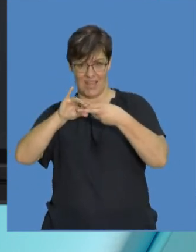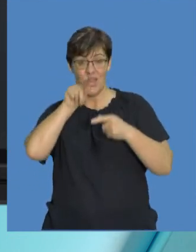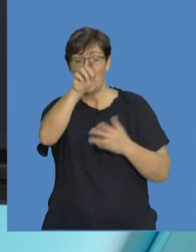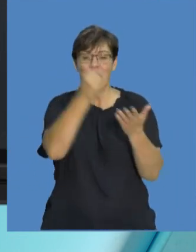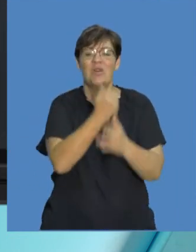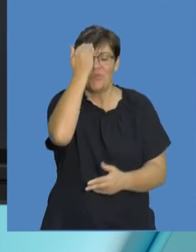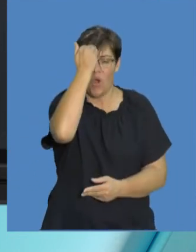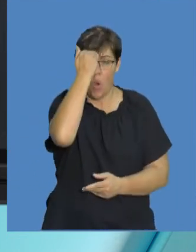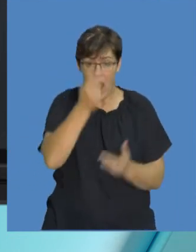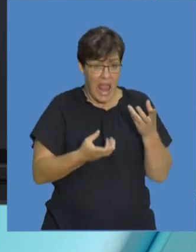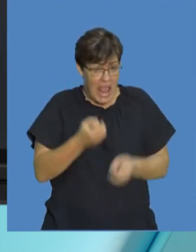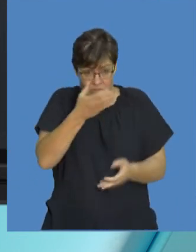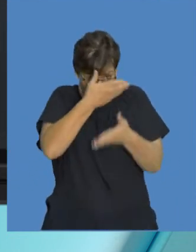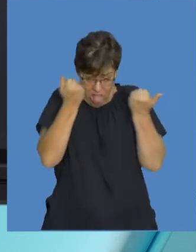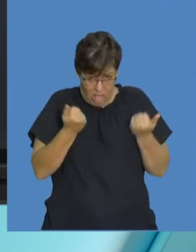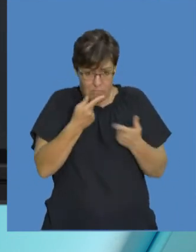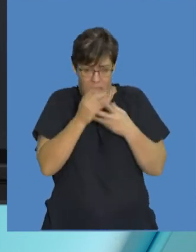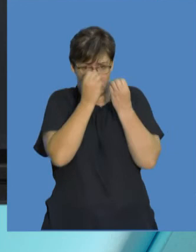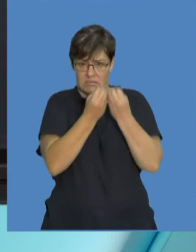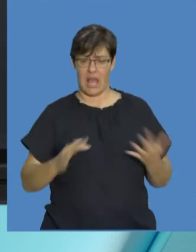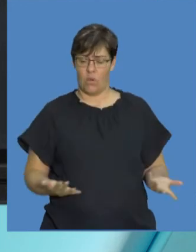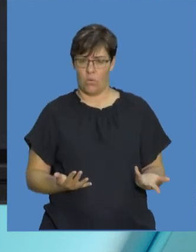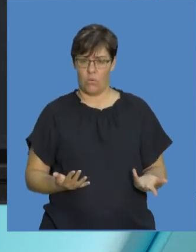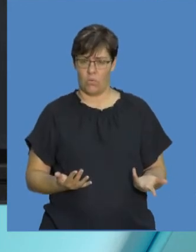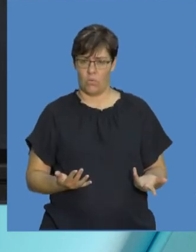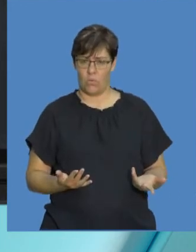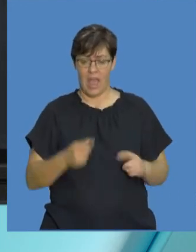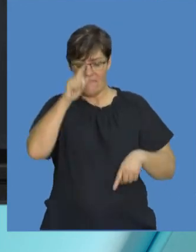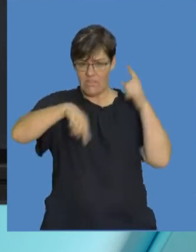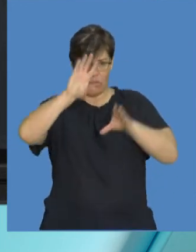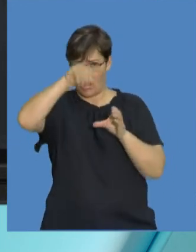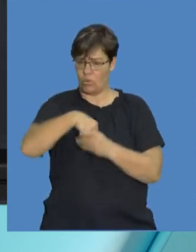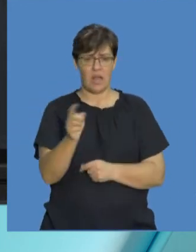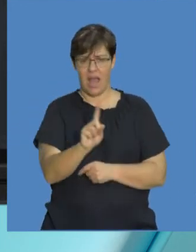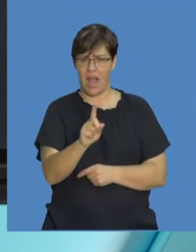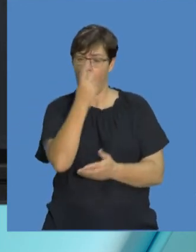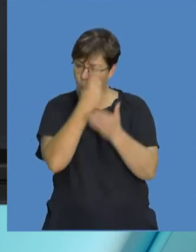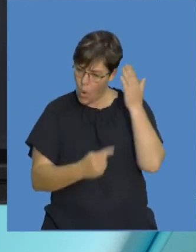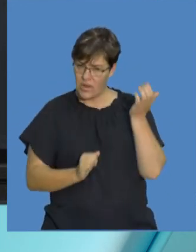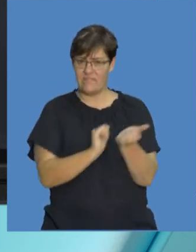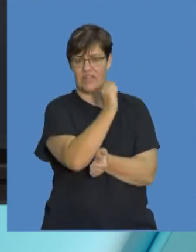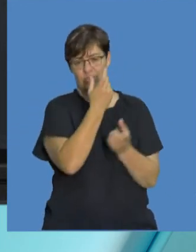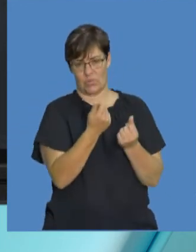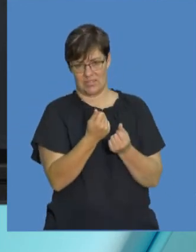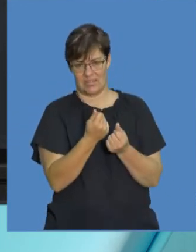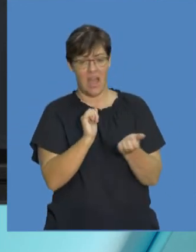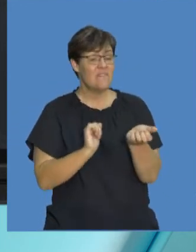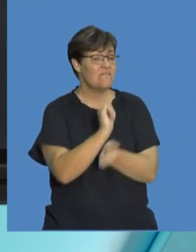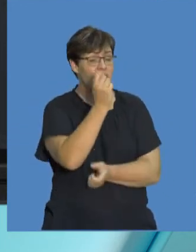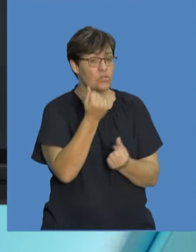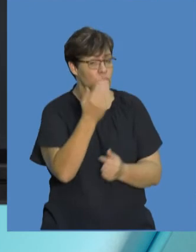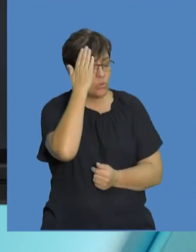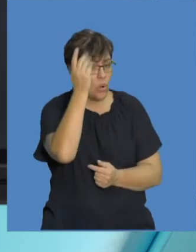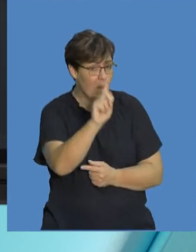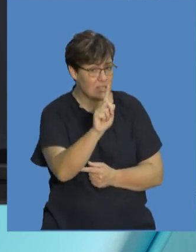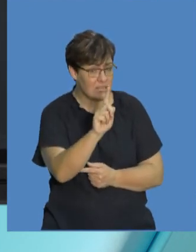see? Once again, your knowledge of the fixed cost is important. You don't include your variables. It's only your fixed cost.